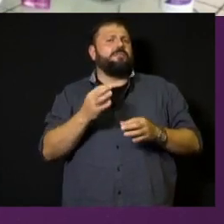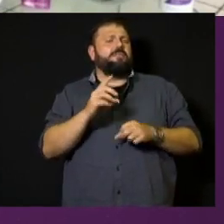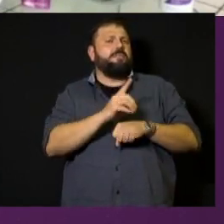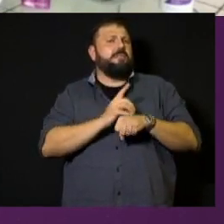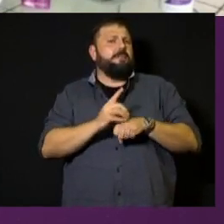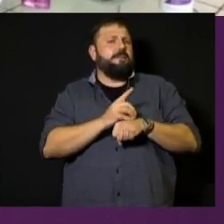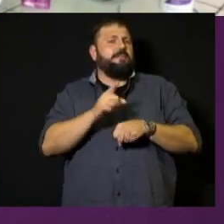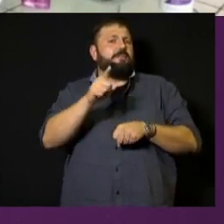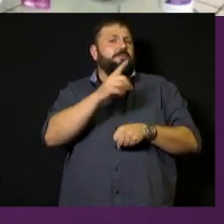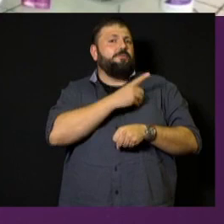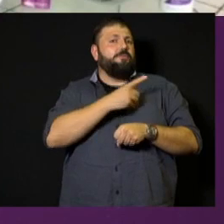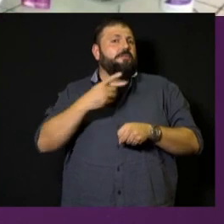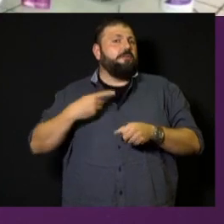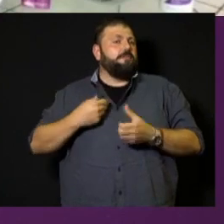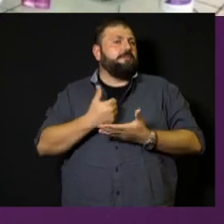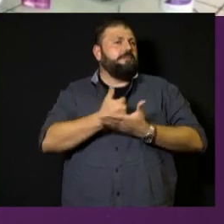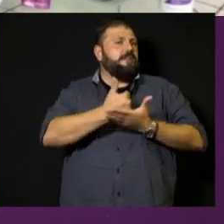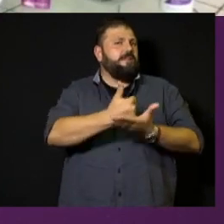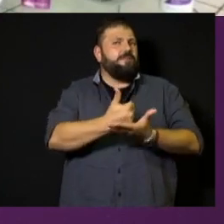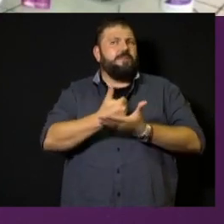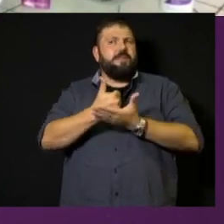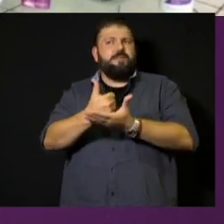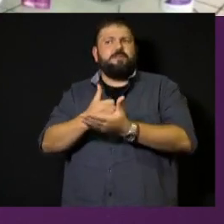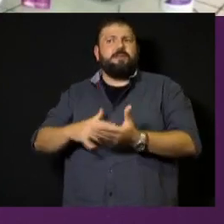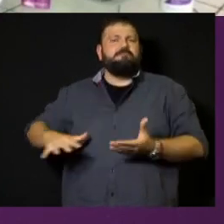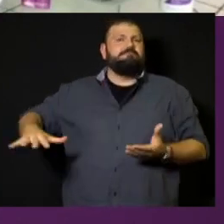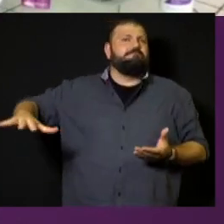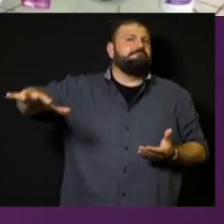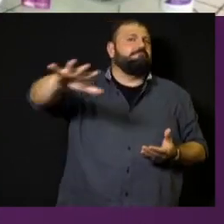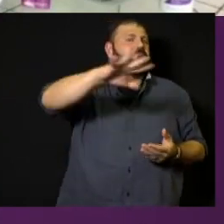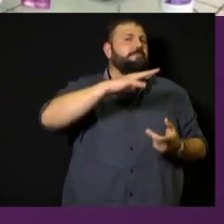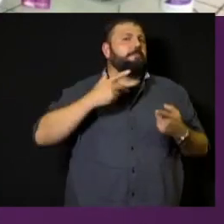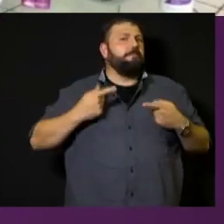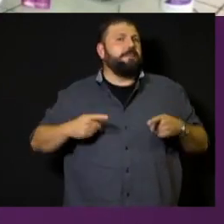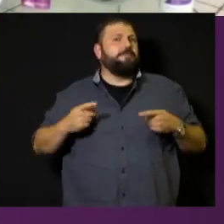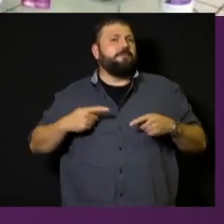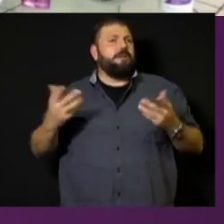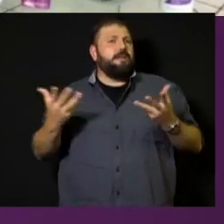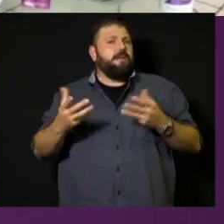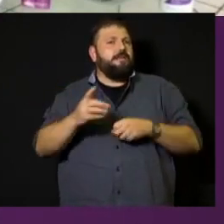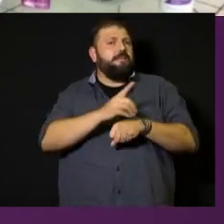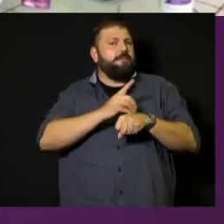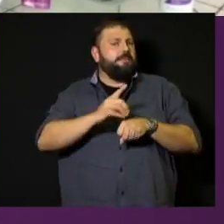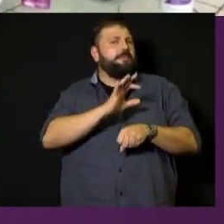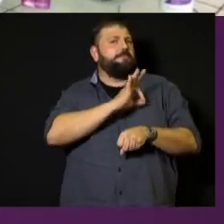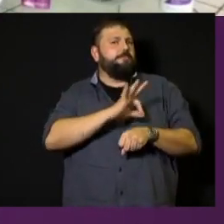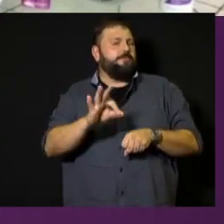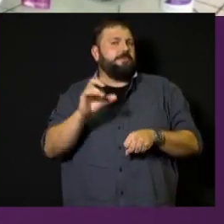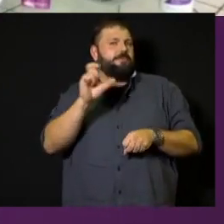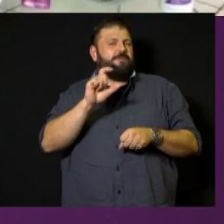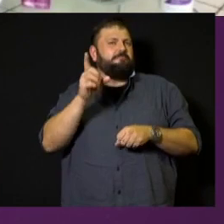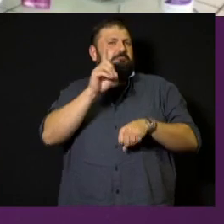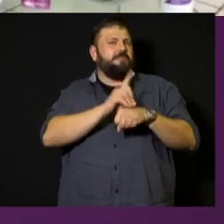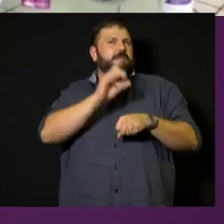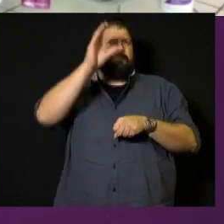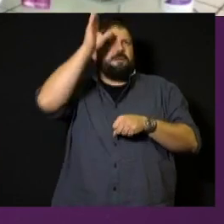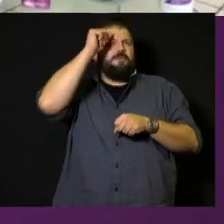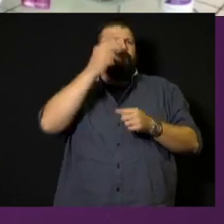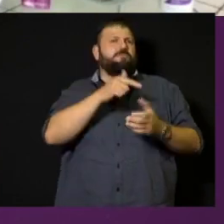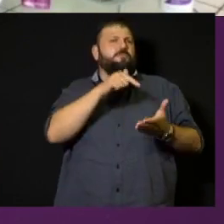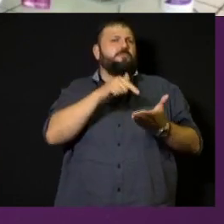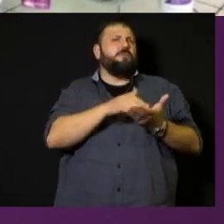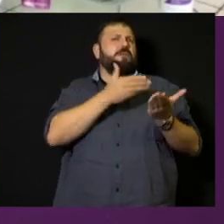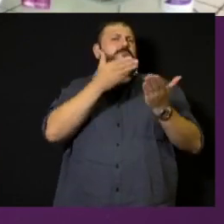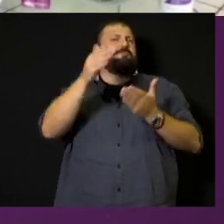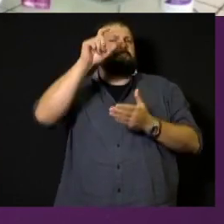become diamond, but to help your team so they become diamond. I remember the first time in Egypt when we arrived